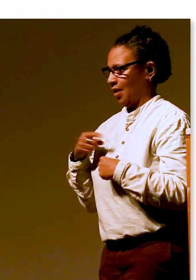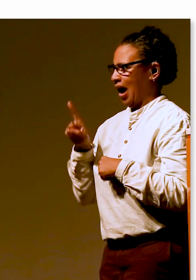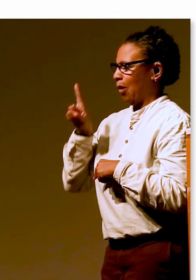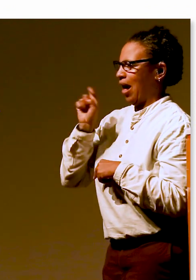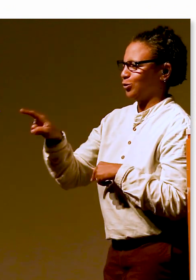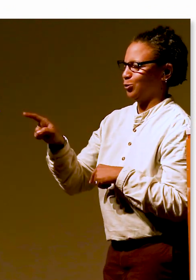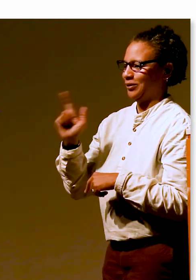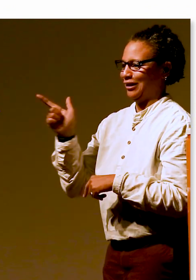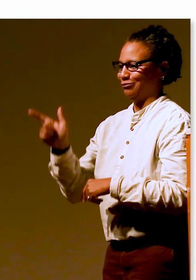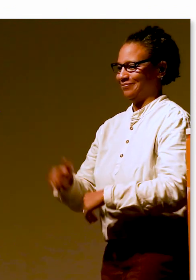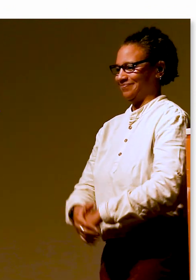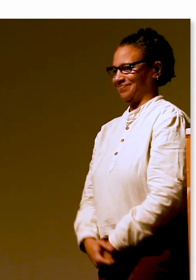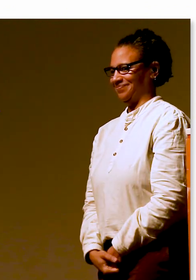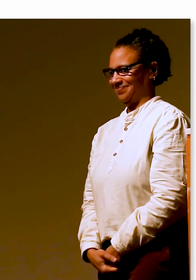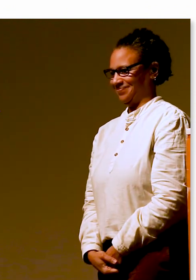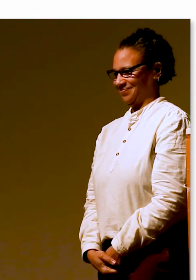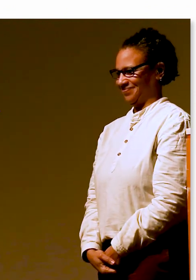Kimberly.